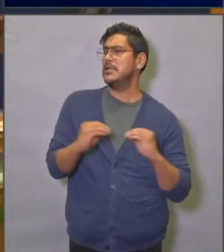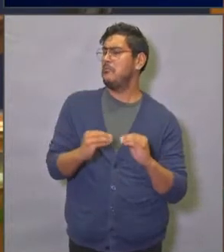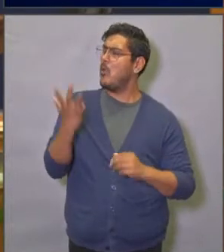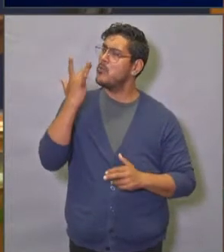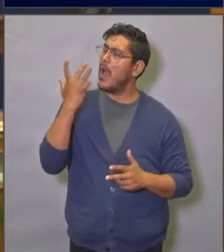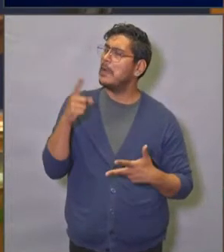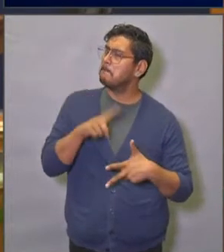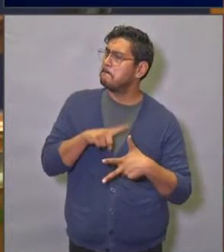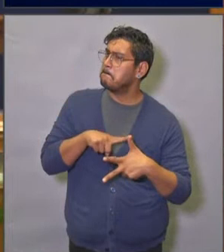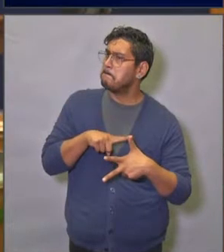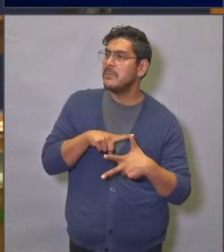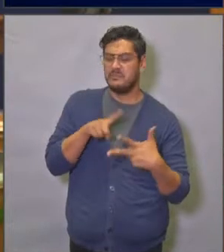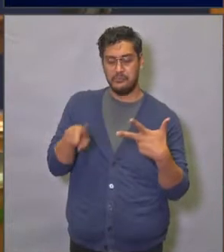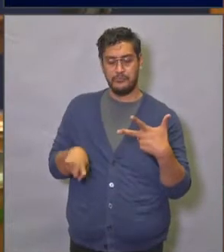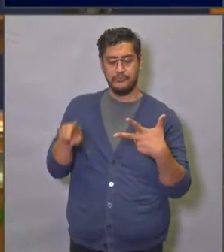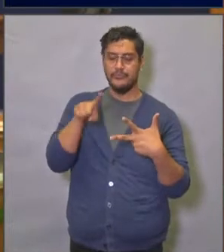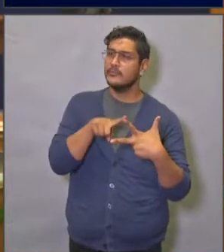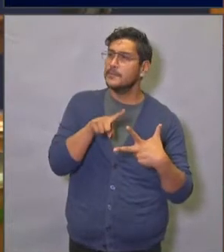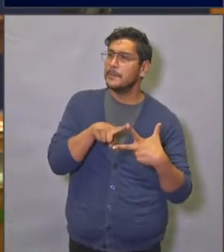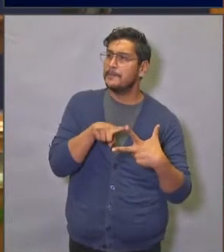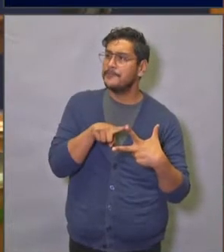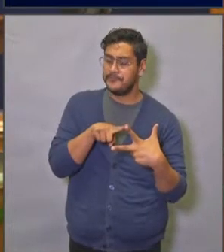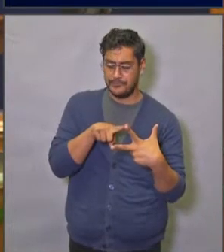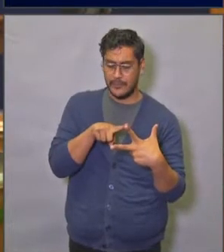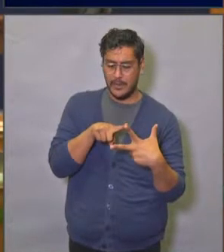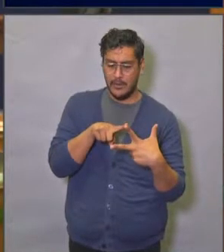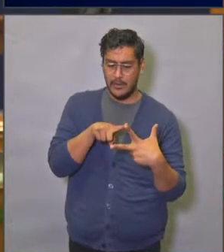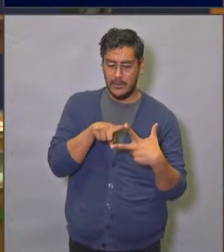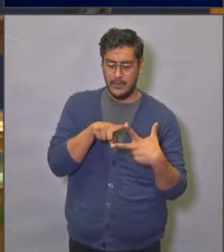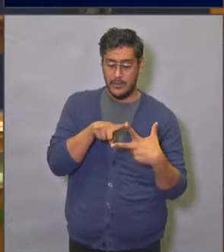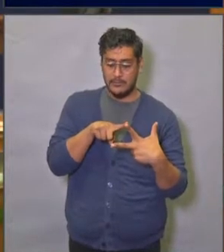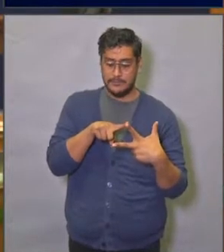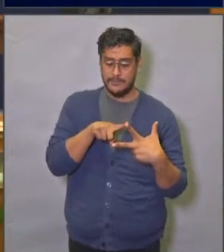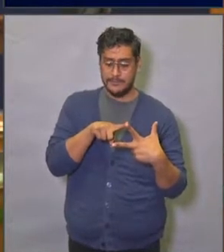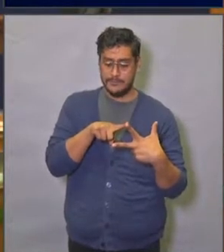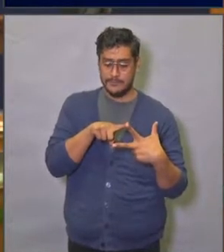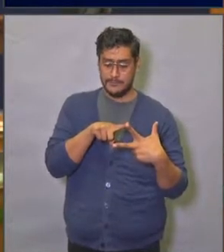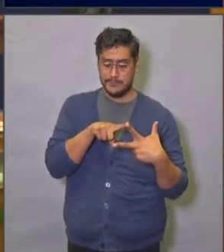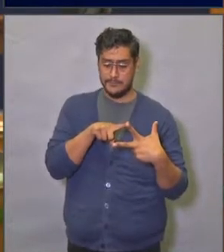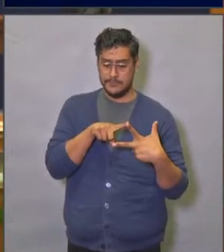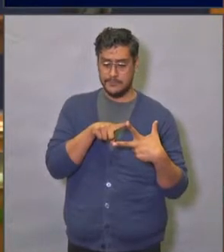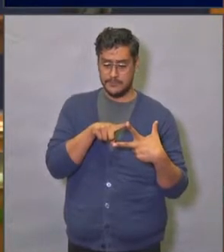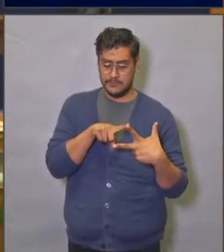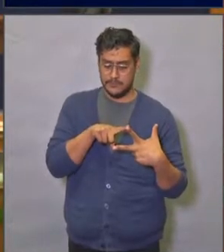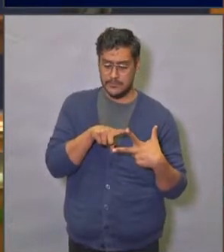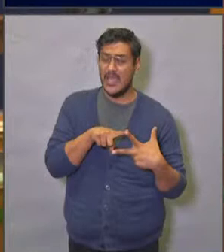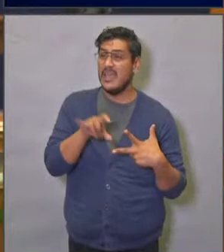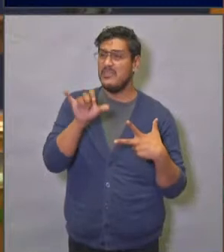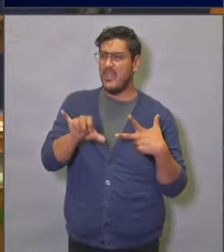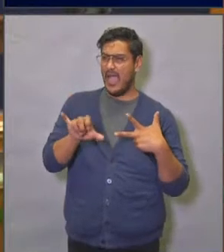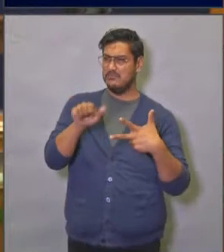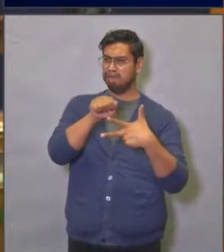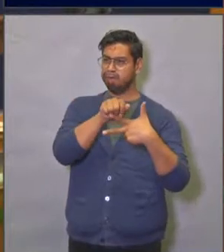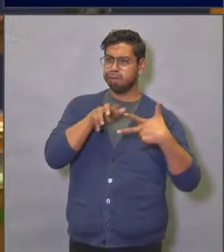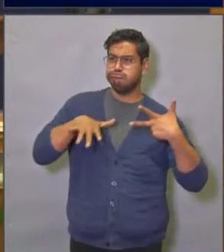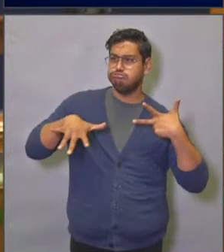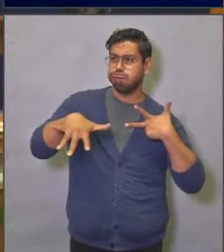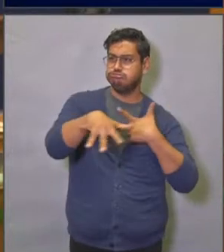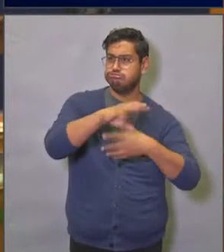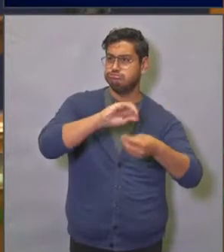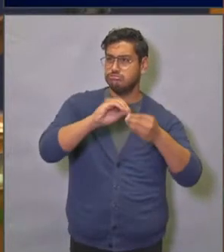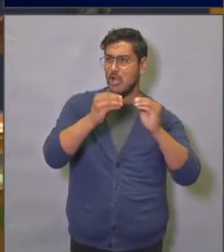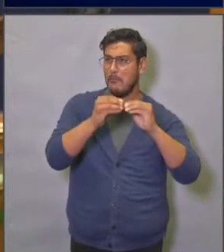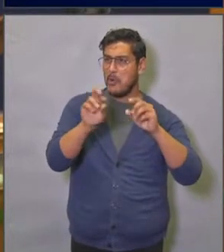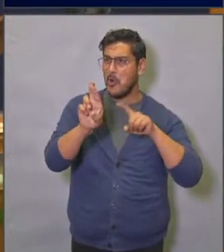tests? Also, if you could comment on the increase in the R transmission number, it appears to be getting very close to